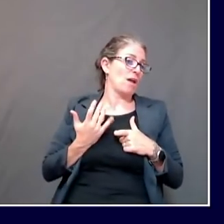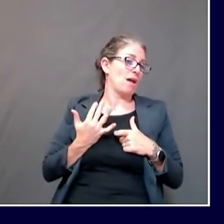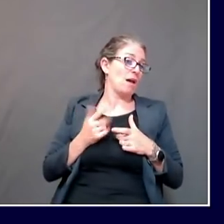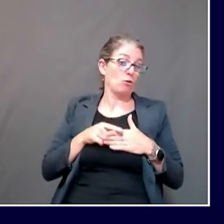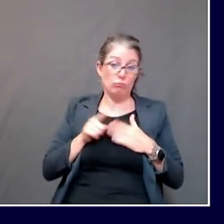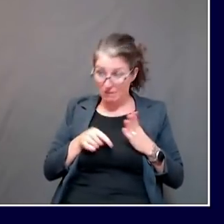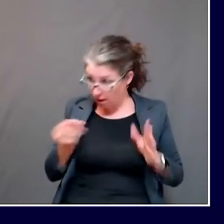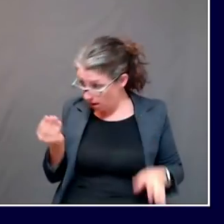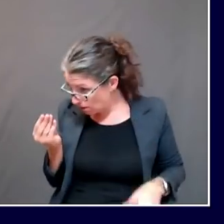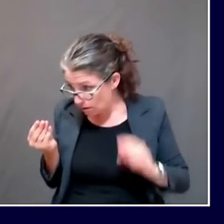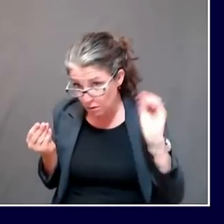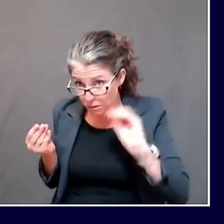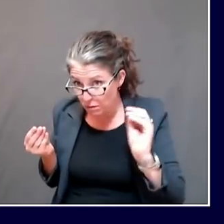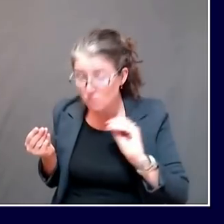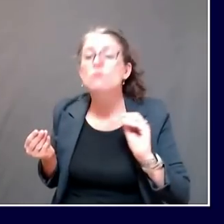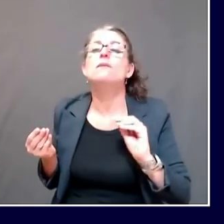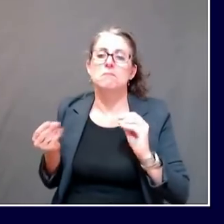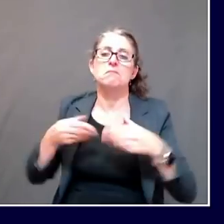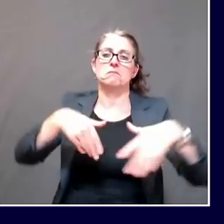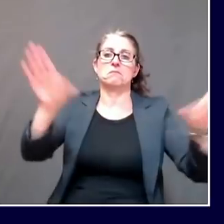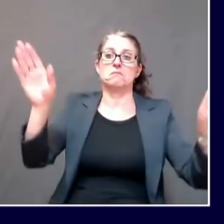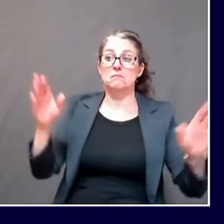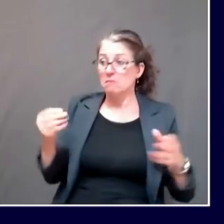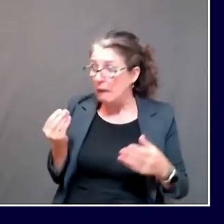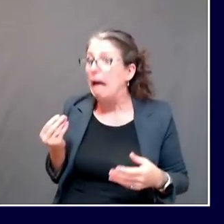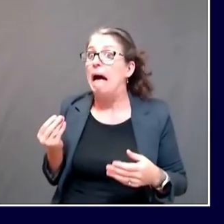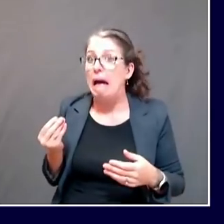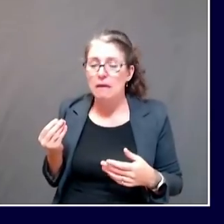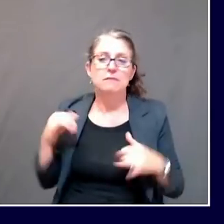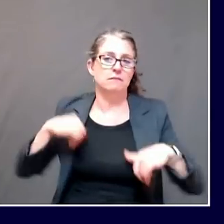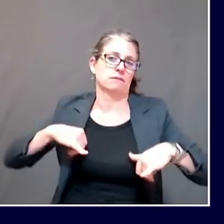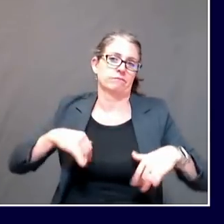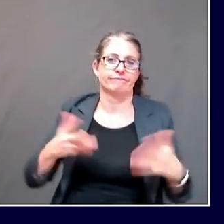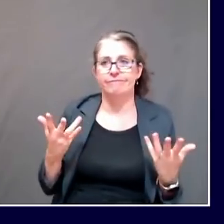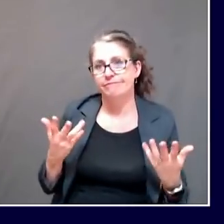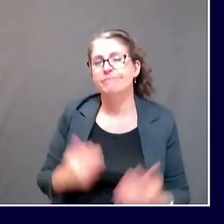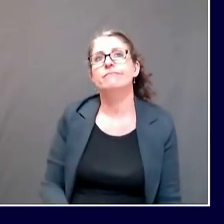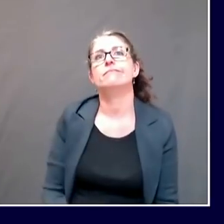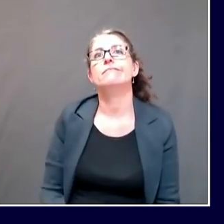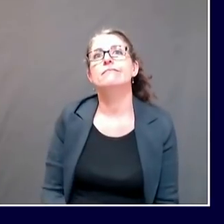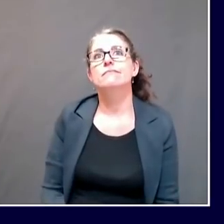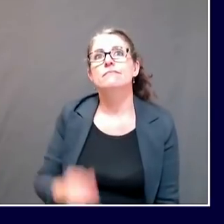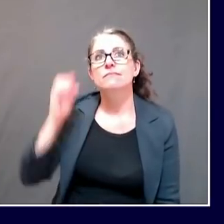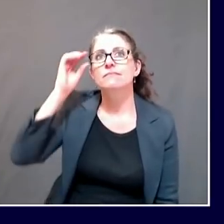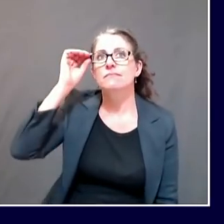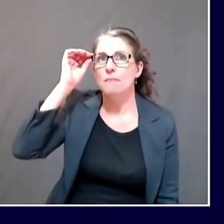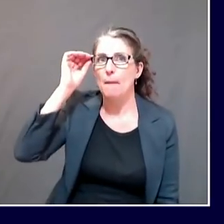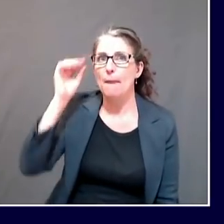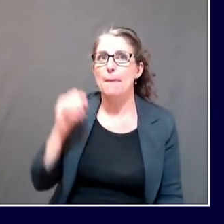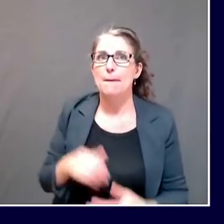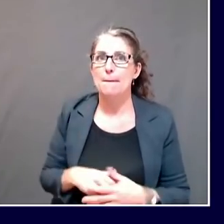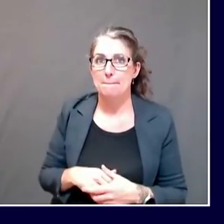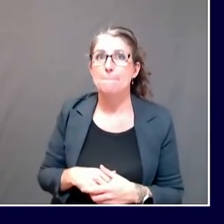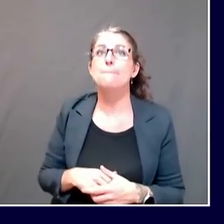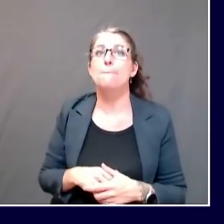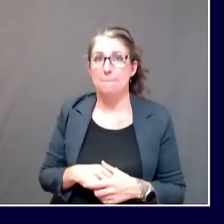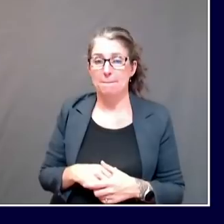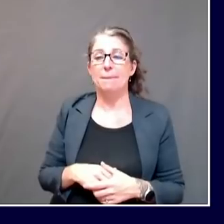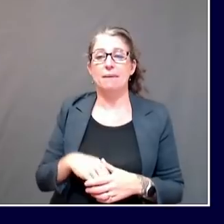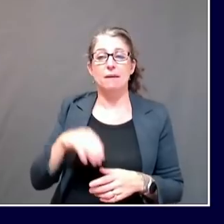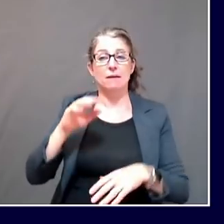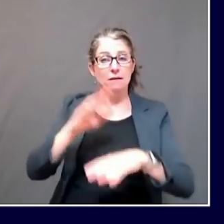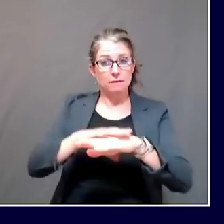tests nowadays are very sensitive and can detect even minute numbers of the virus in somebody's body. And so if